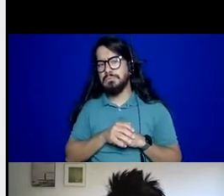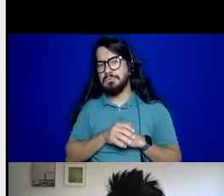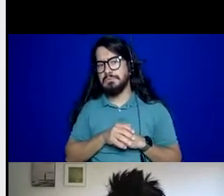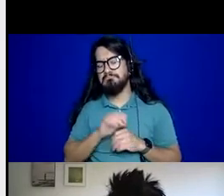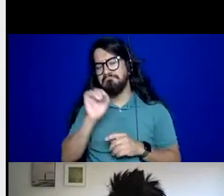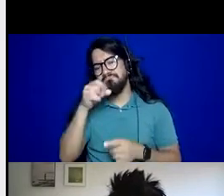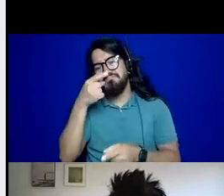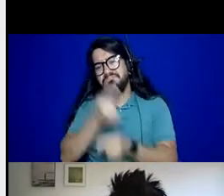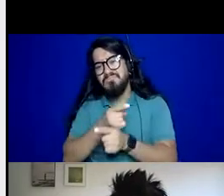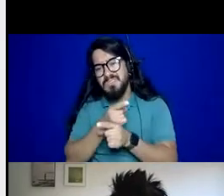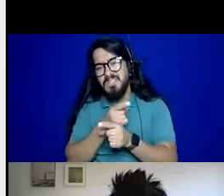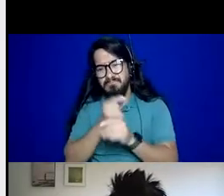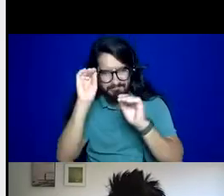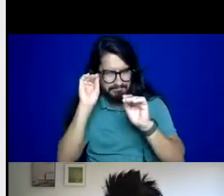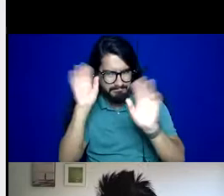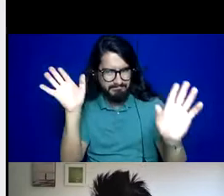absolutely.